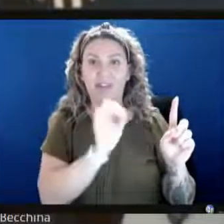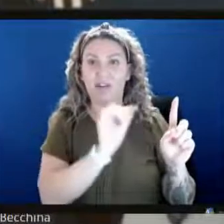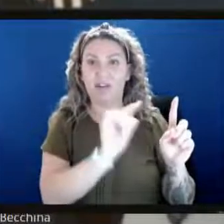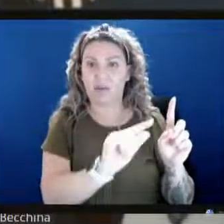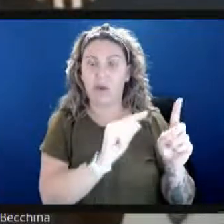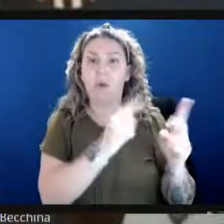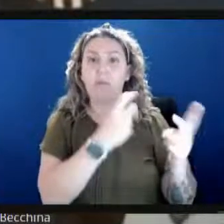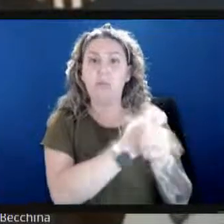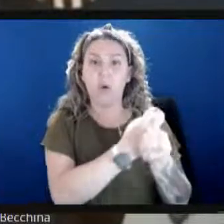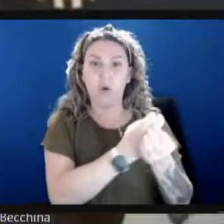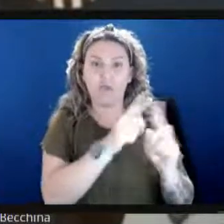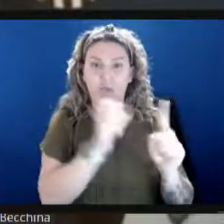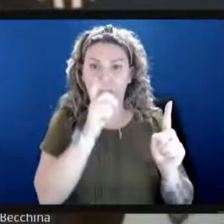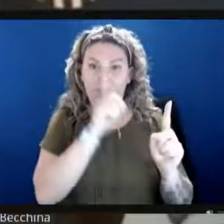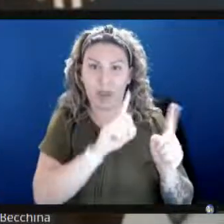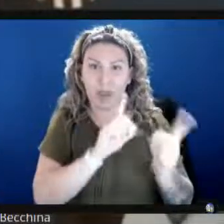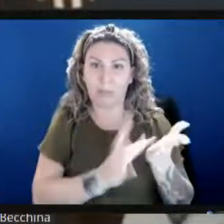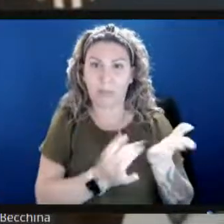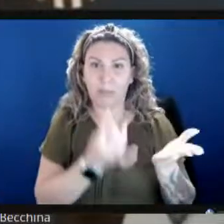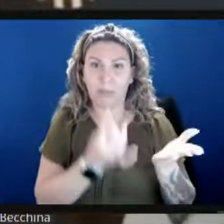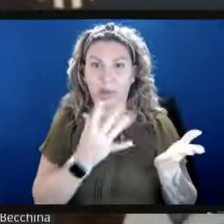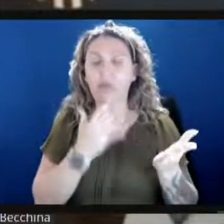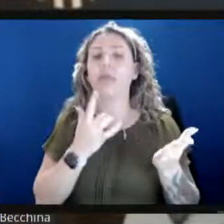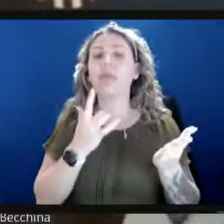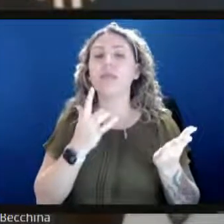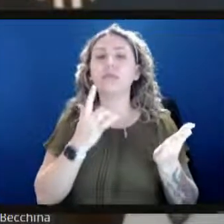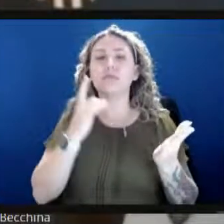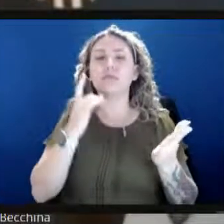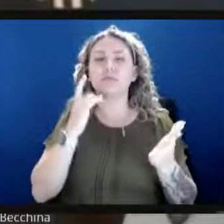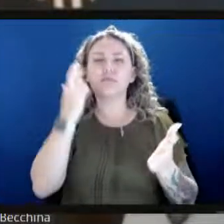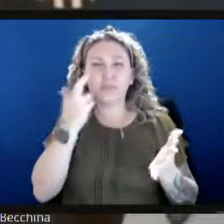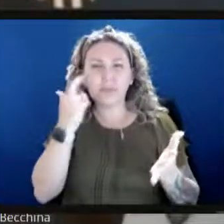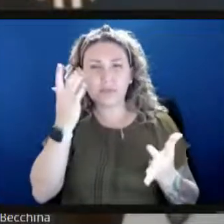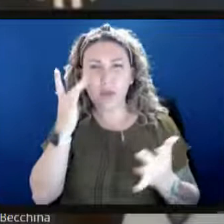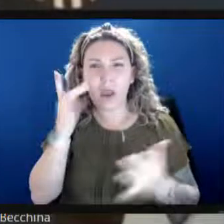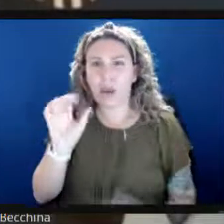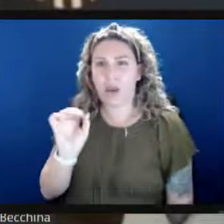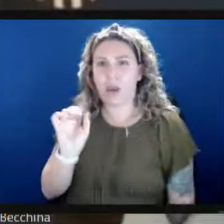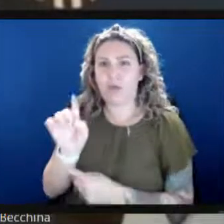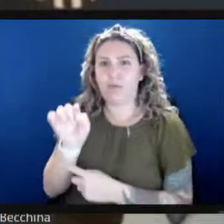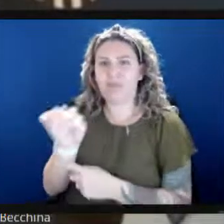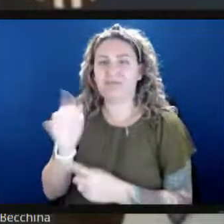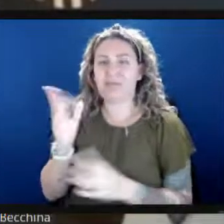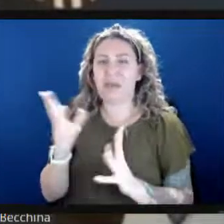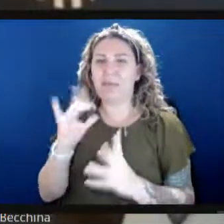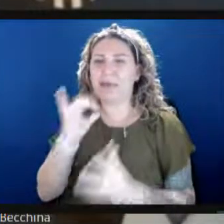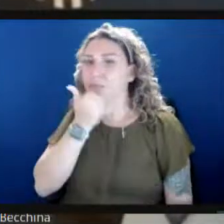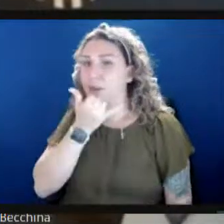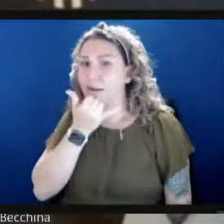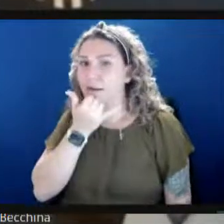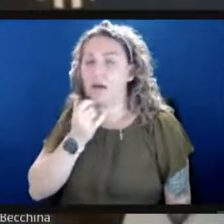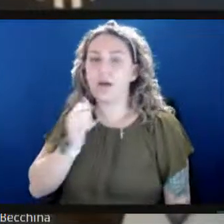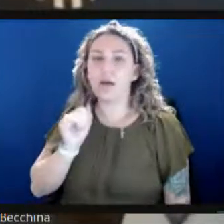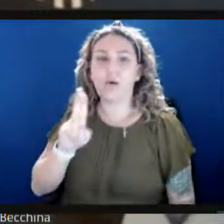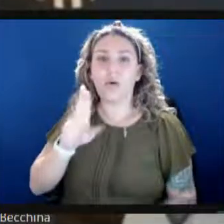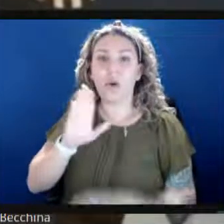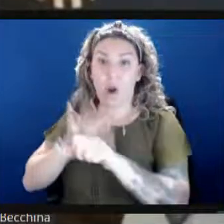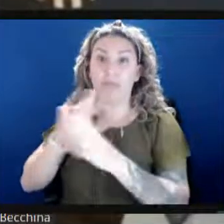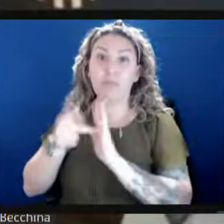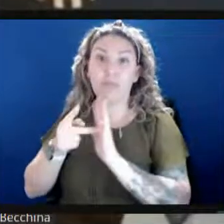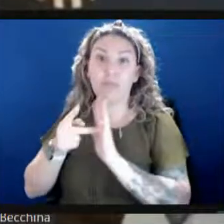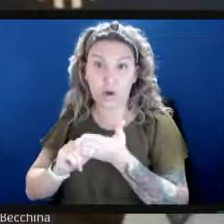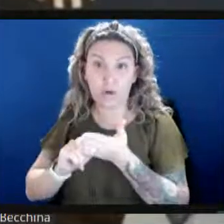the logic and the reasoning behind that is an overdose may be either accidental or on purpose, the taking